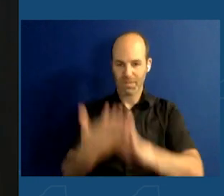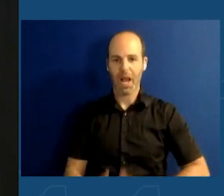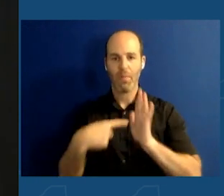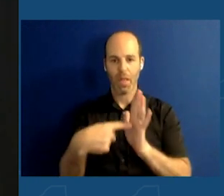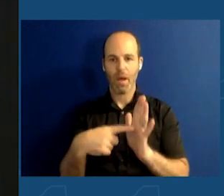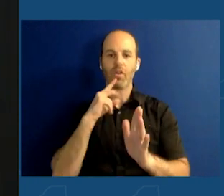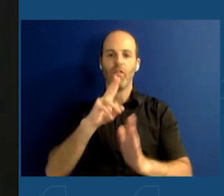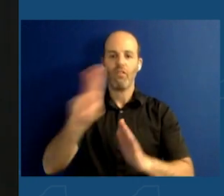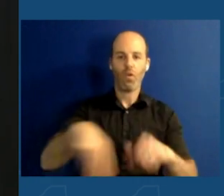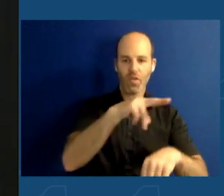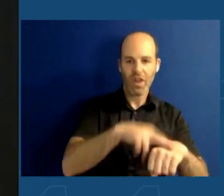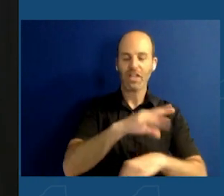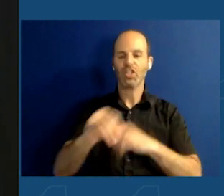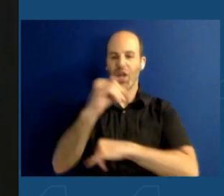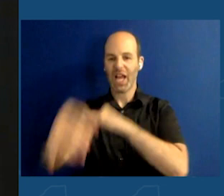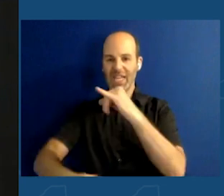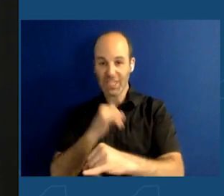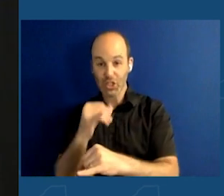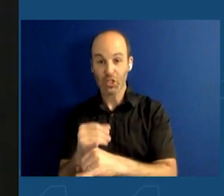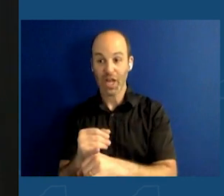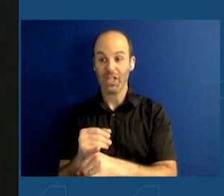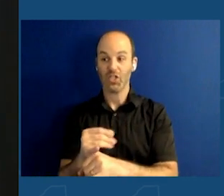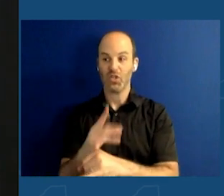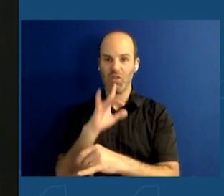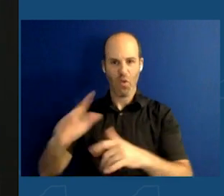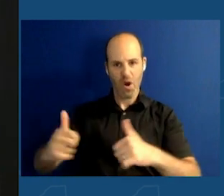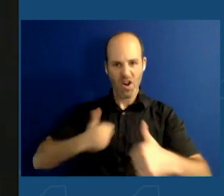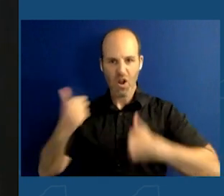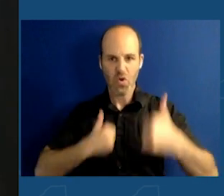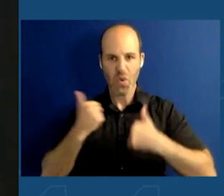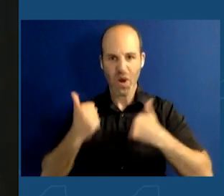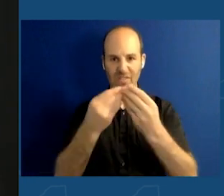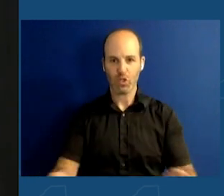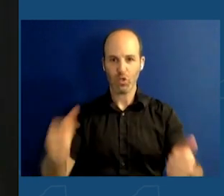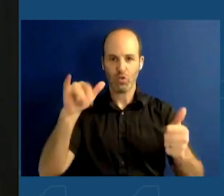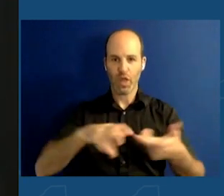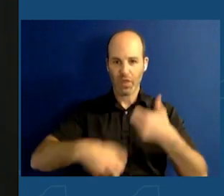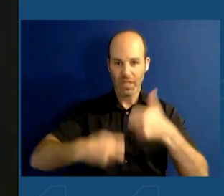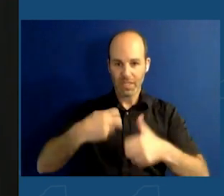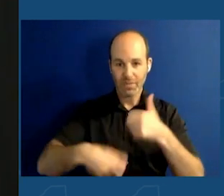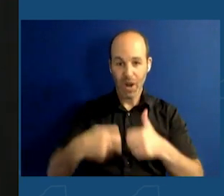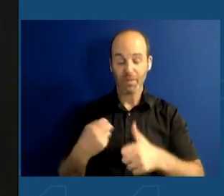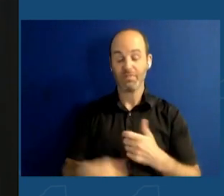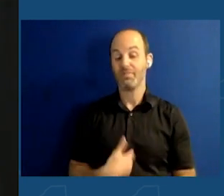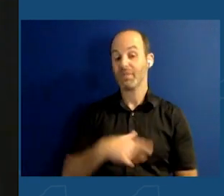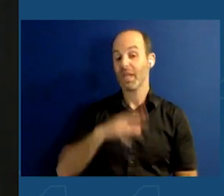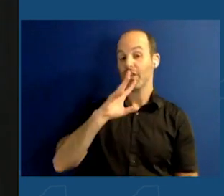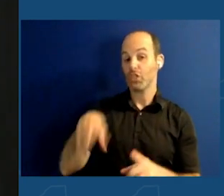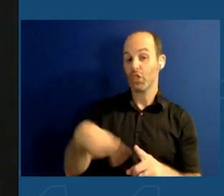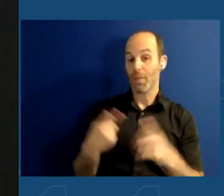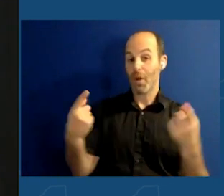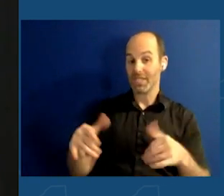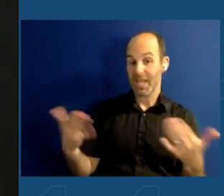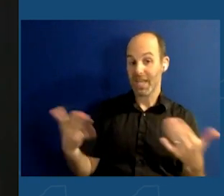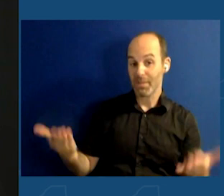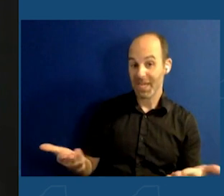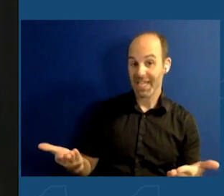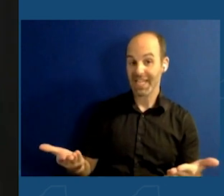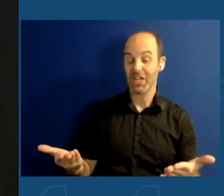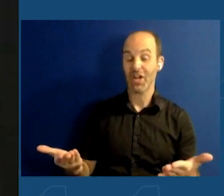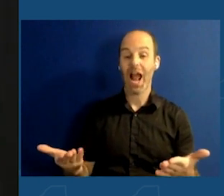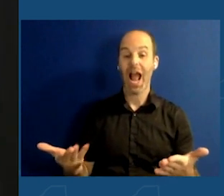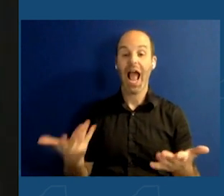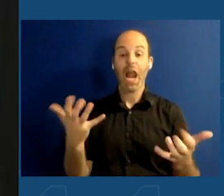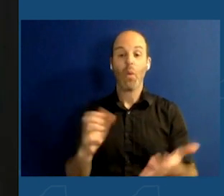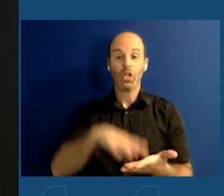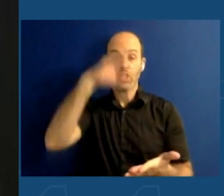aggressive on this problem. And I talk about what's going on here and want to learn more about the details of what goes on